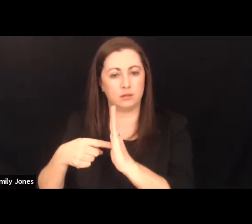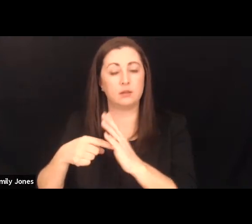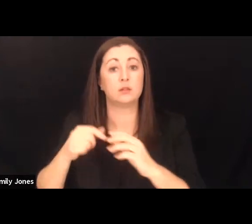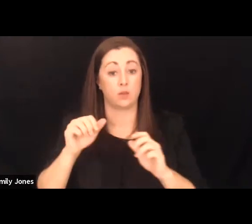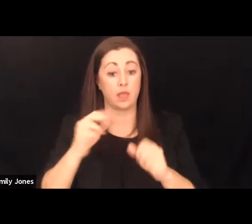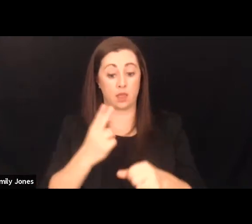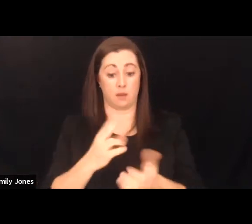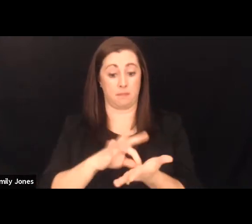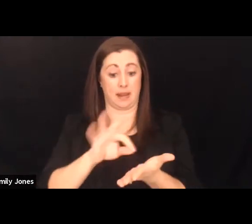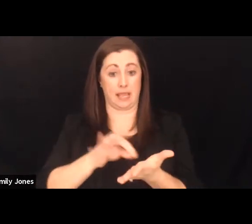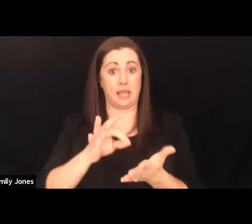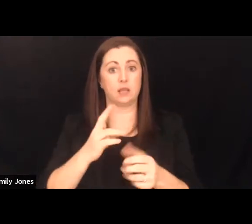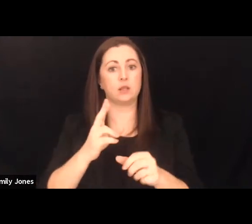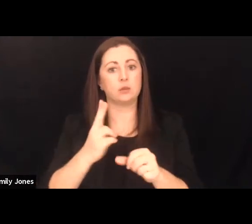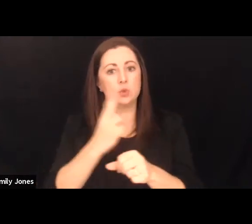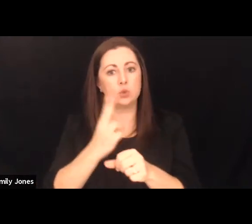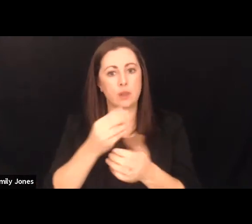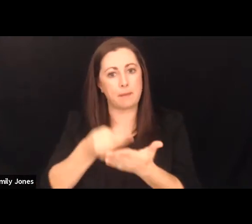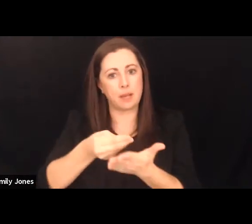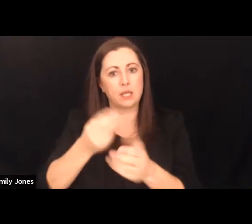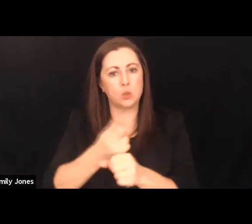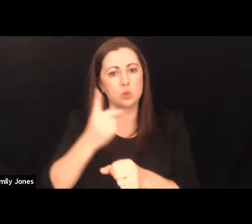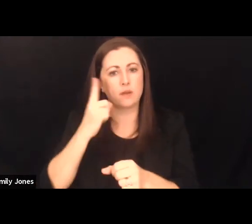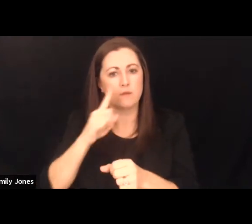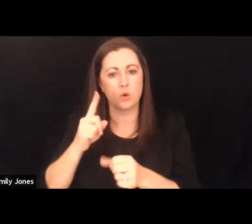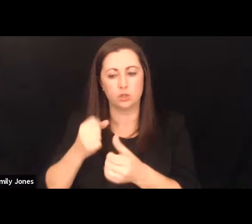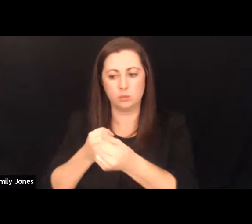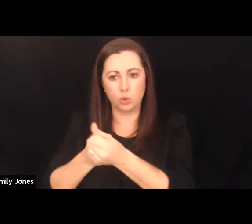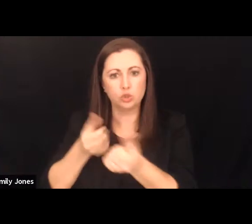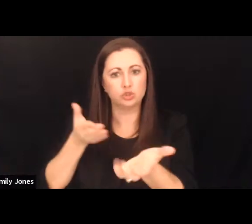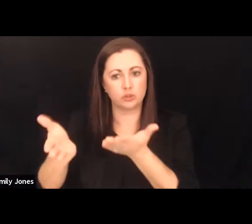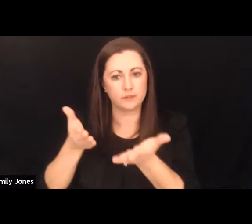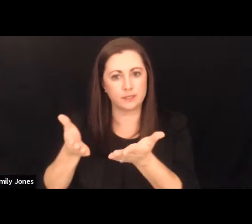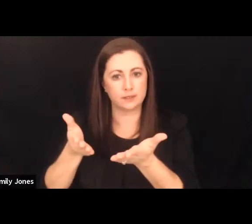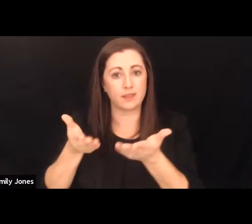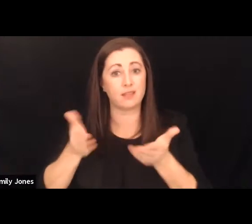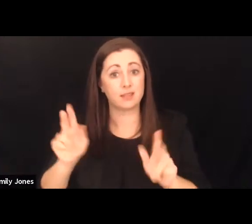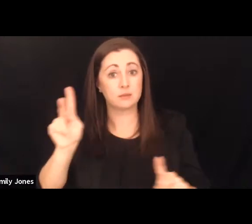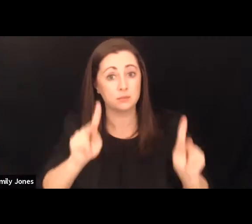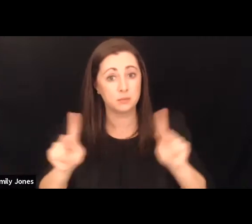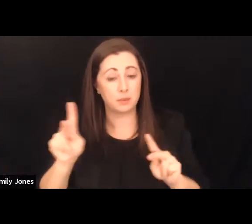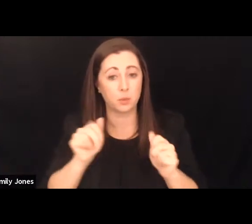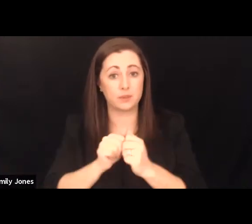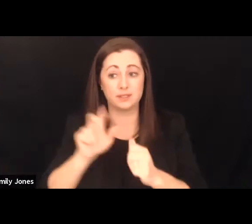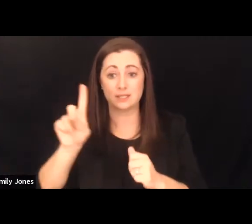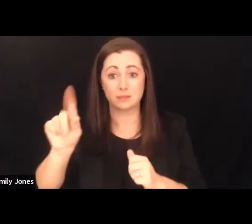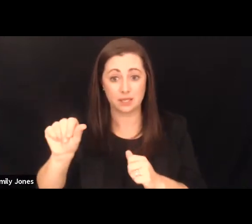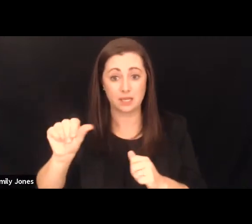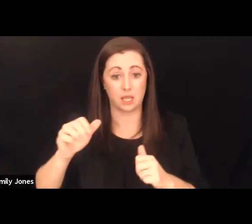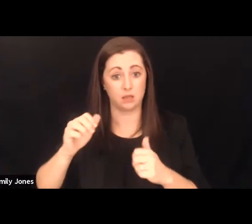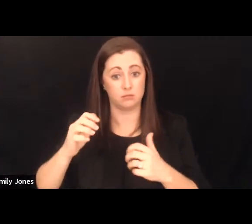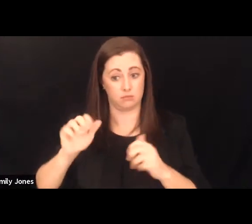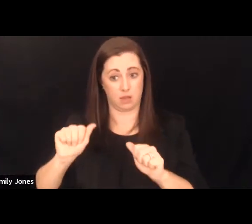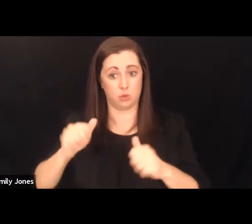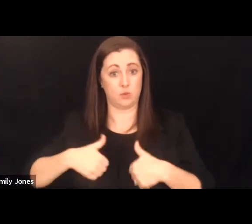as a supportive service that will enable a person with a disability not only to live independently